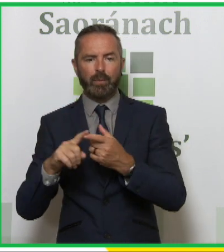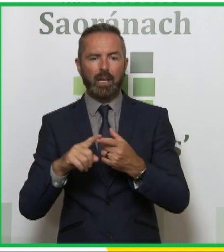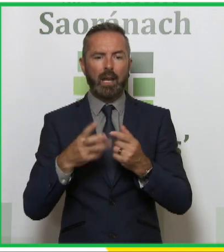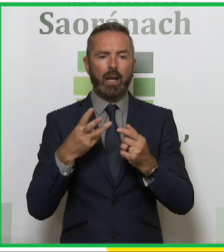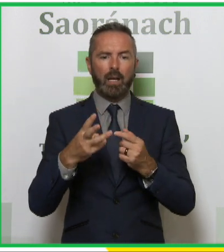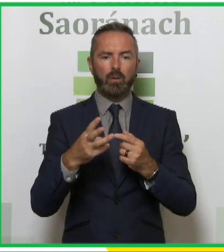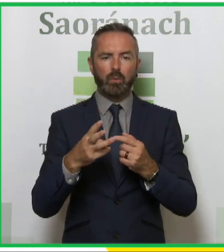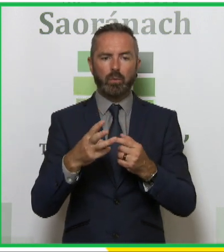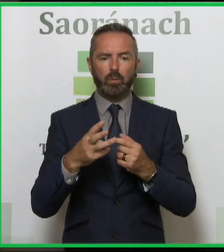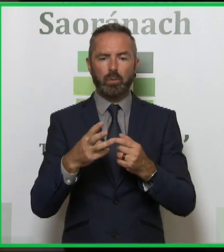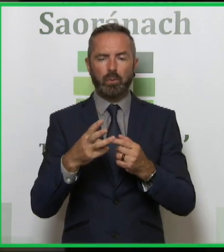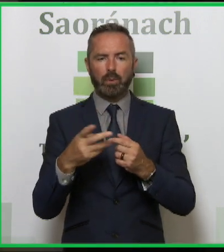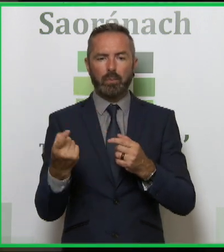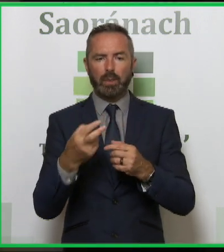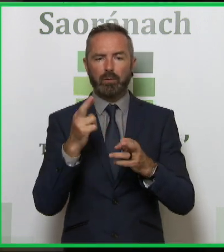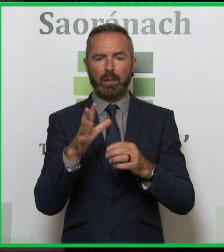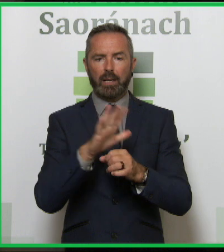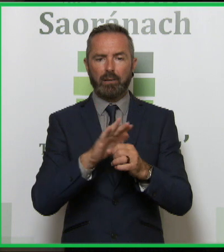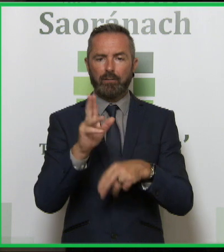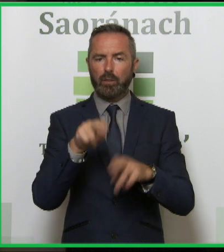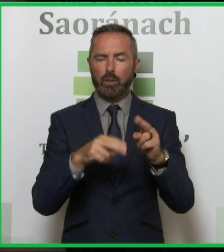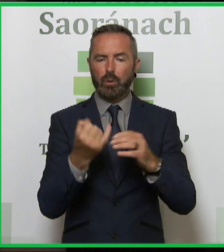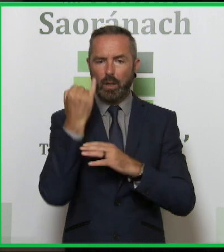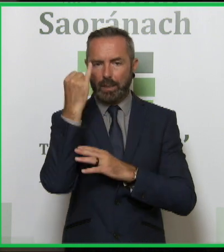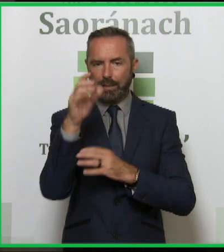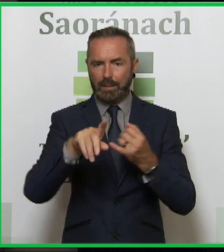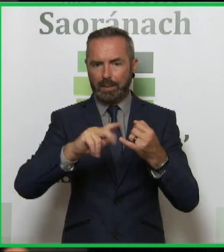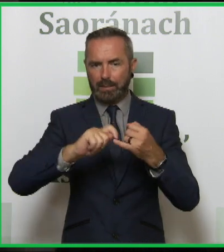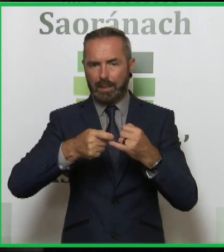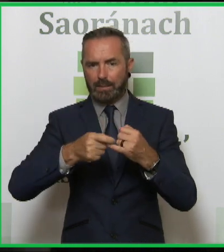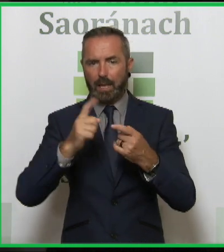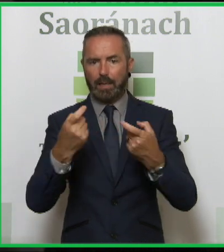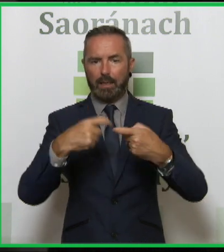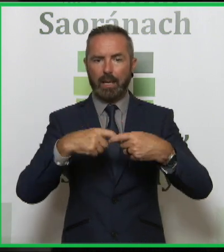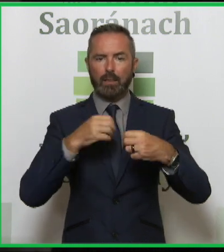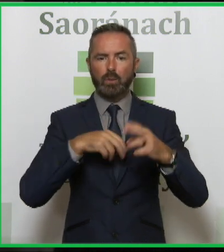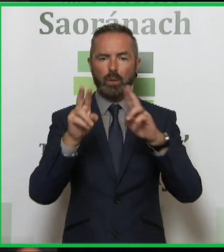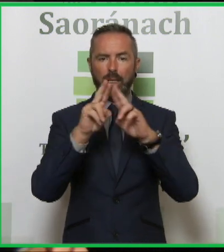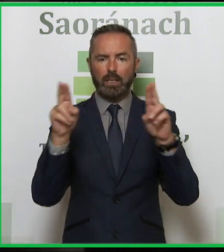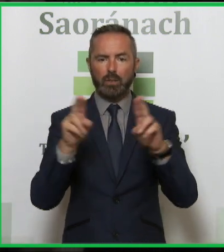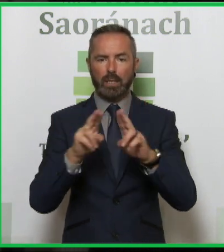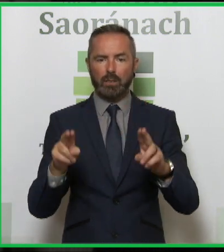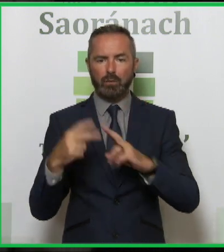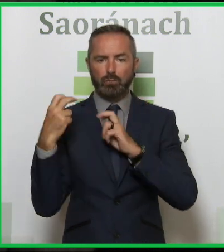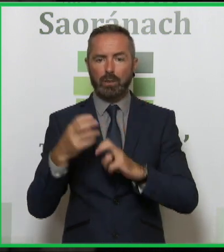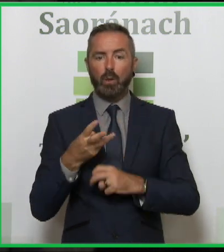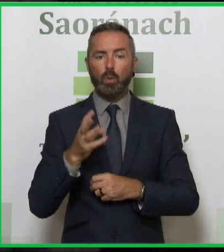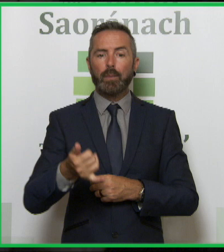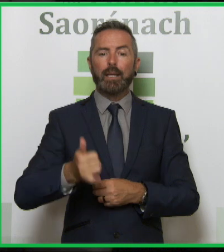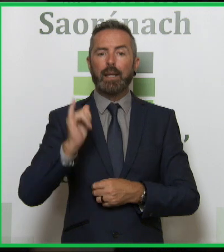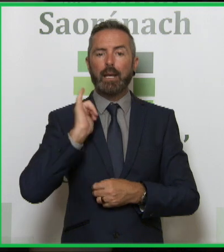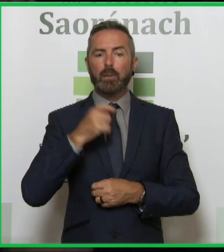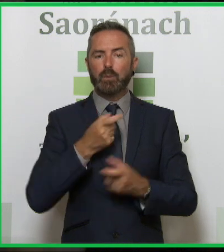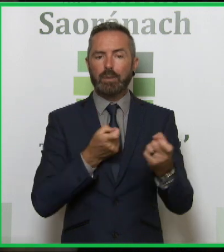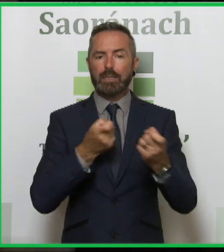it can test a range of new ideas and models and connect to international research. We'll be able to deal with